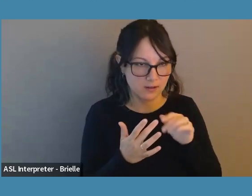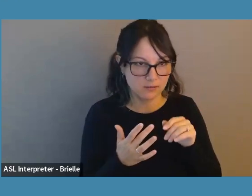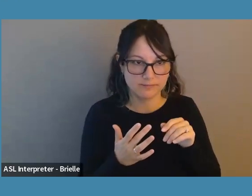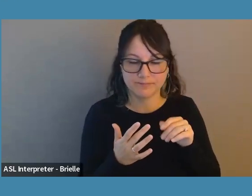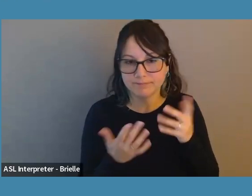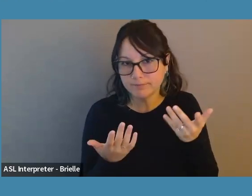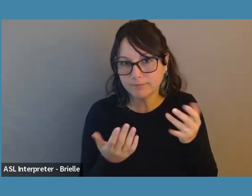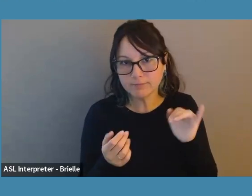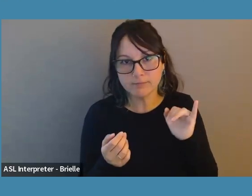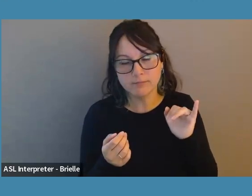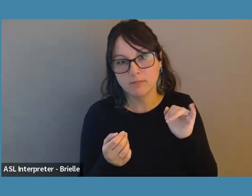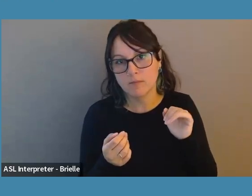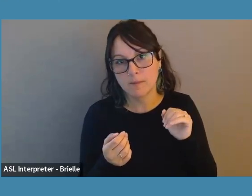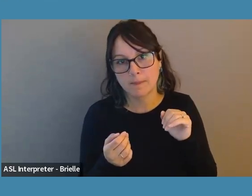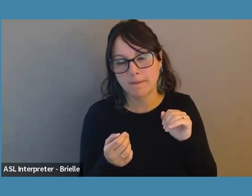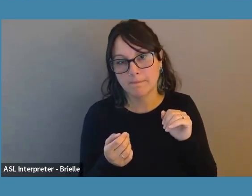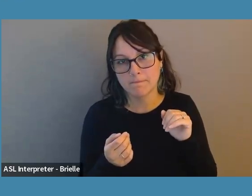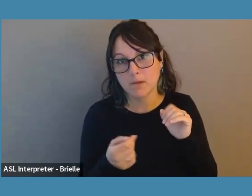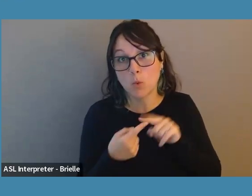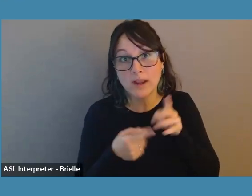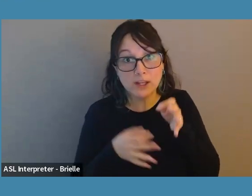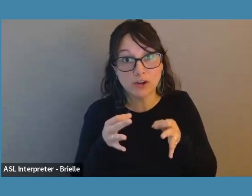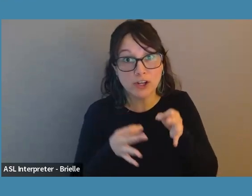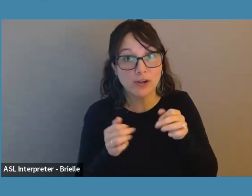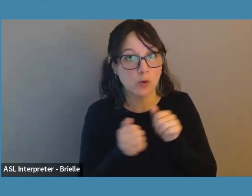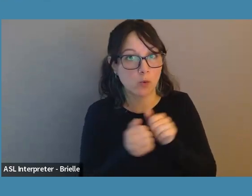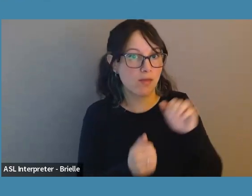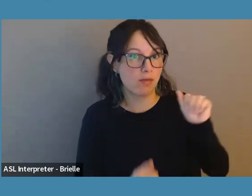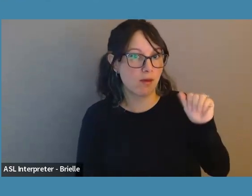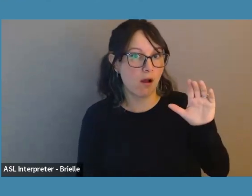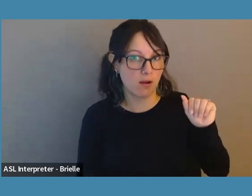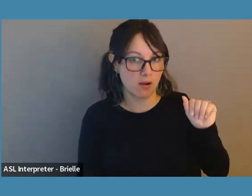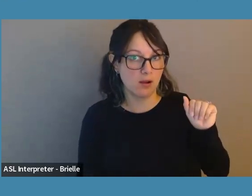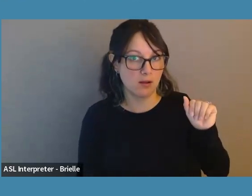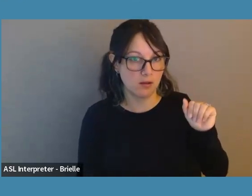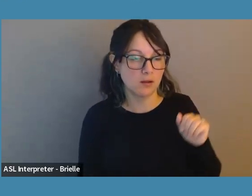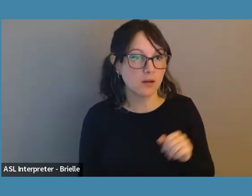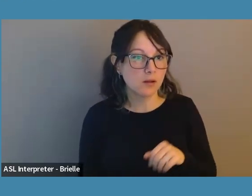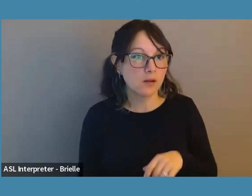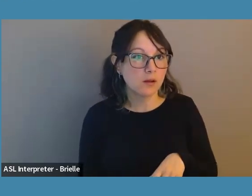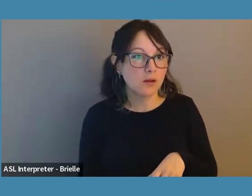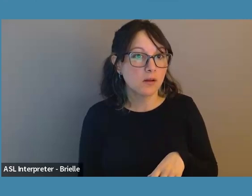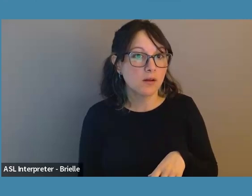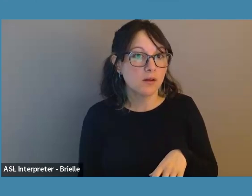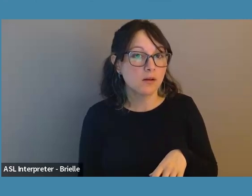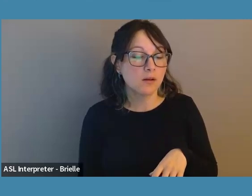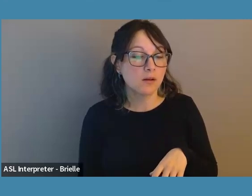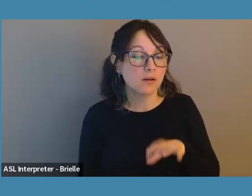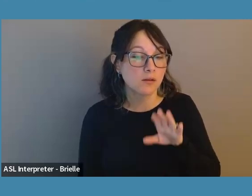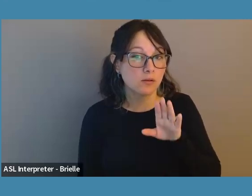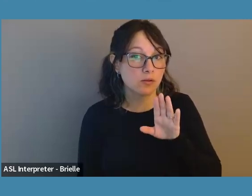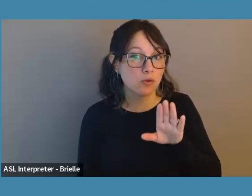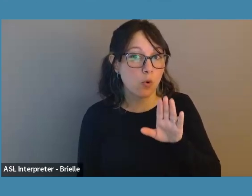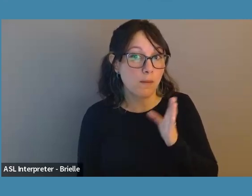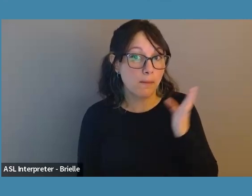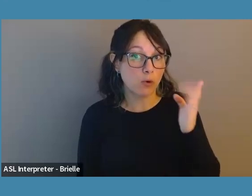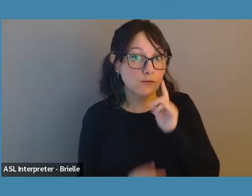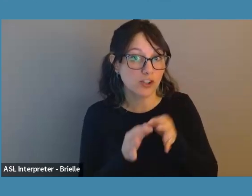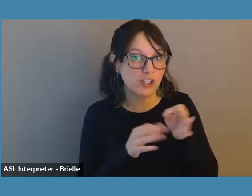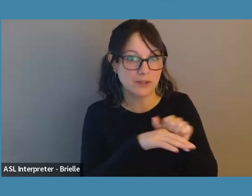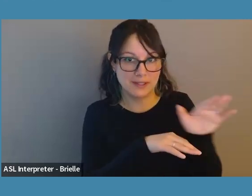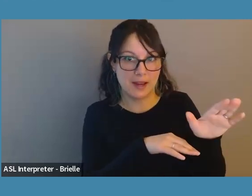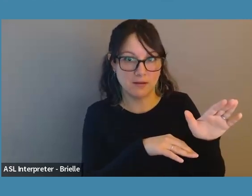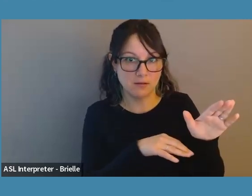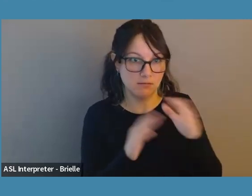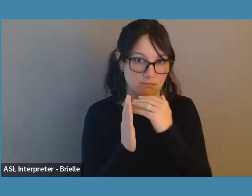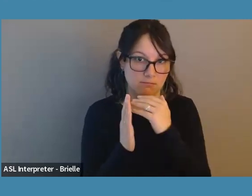when your hearing is with AHCA. And this is where you're going to send your motion for continuance and